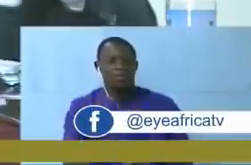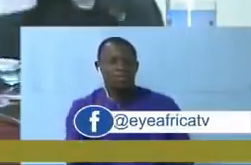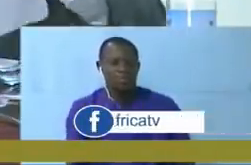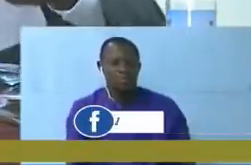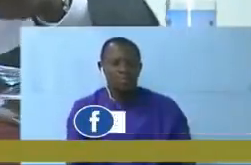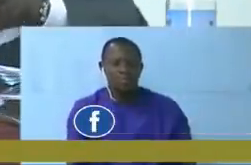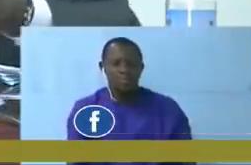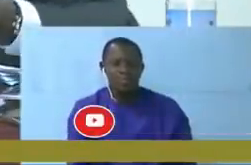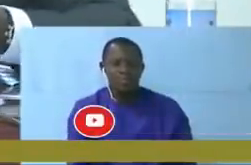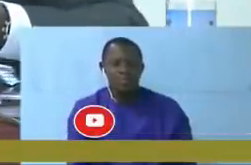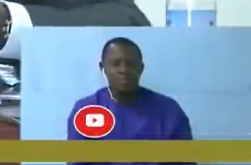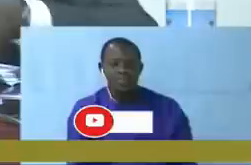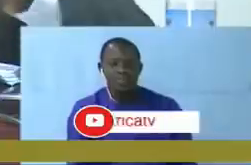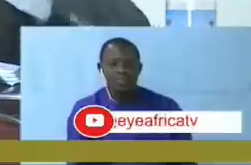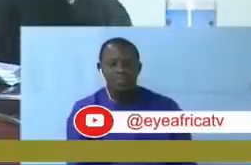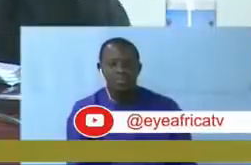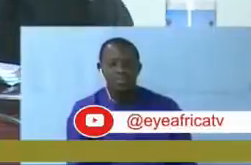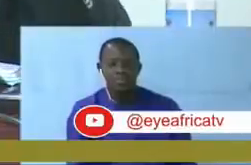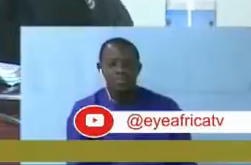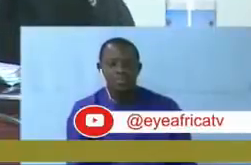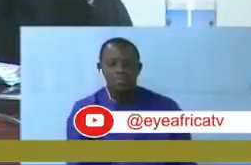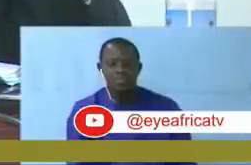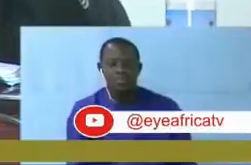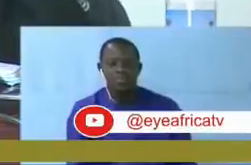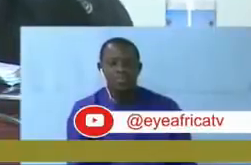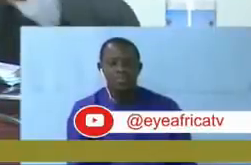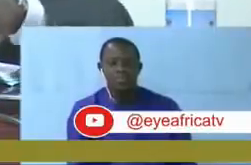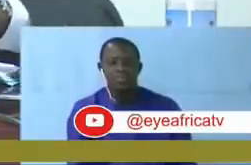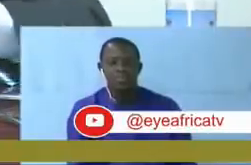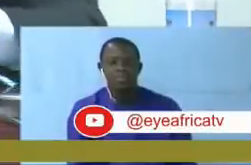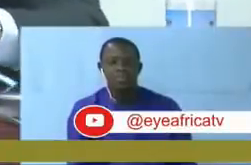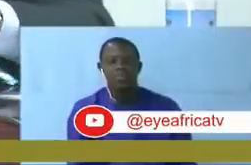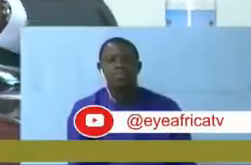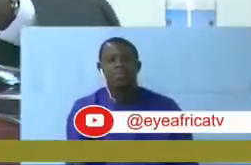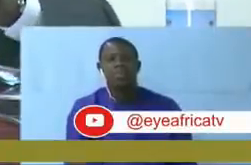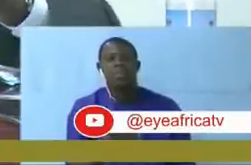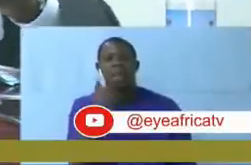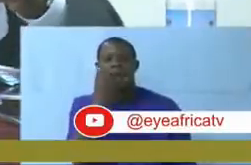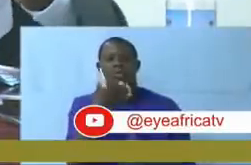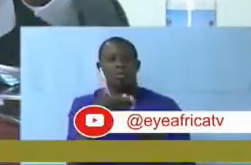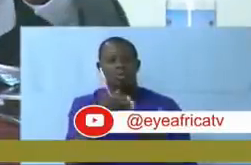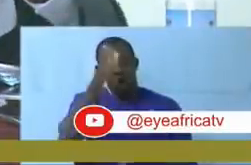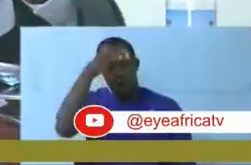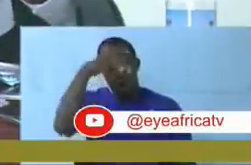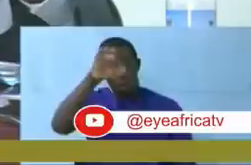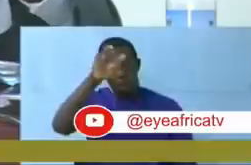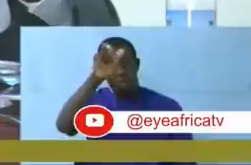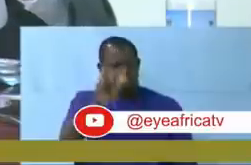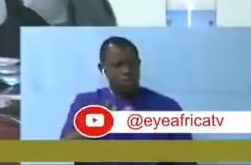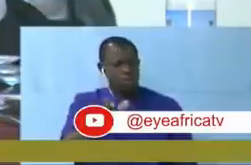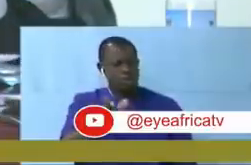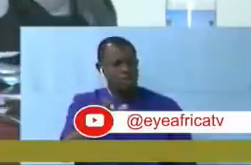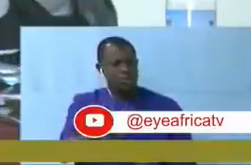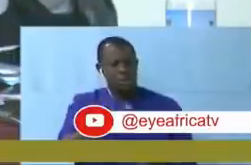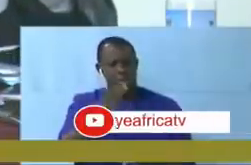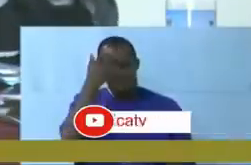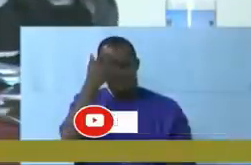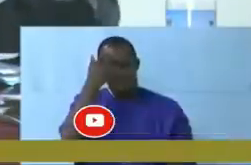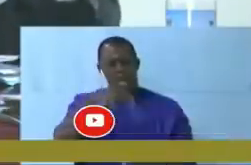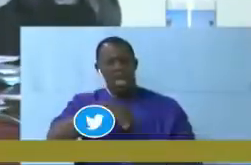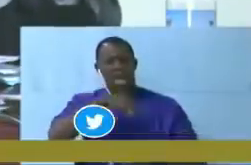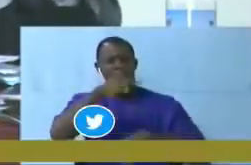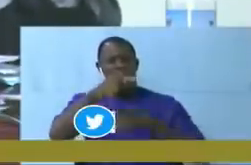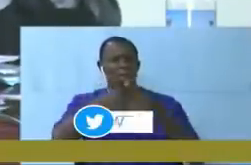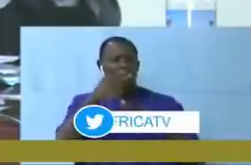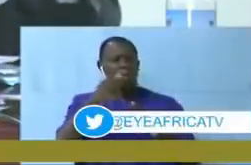commissioners found, I don't know what motivated that, but they found Jawara to have been a